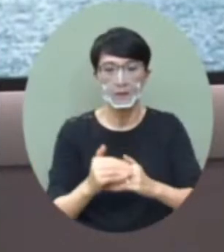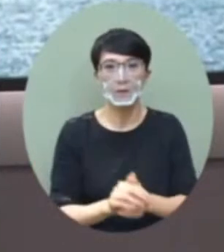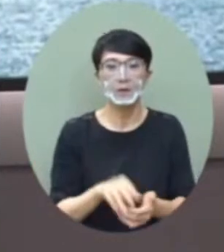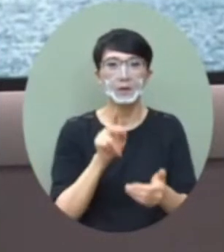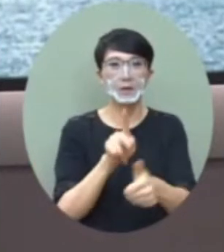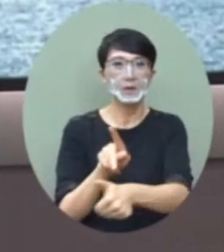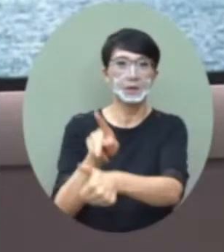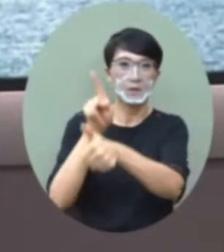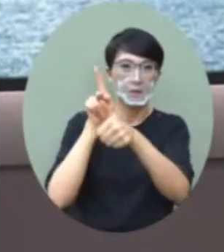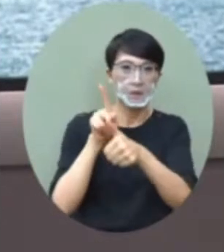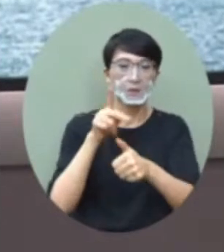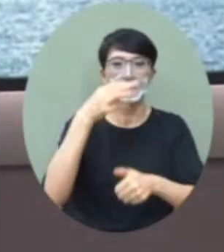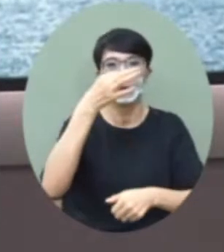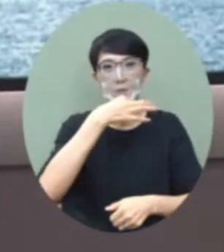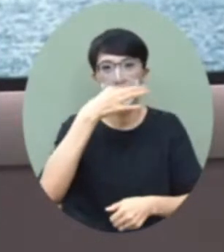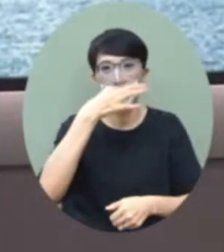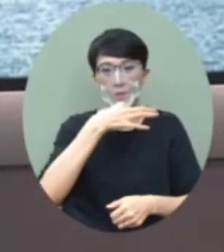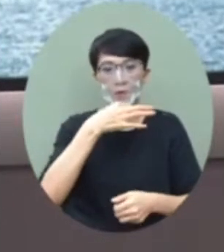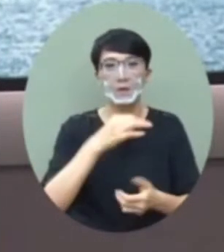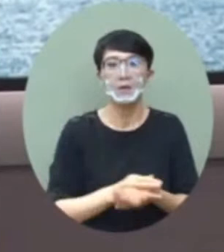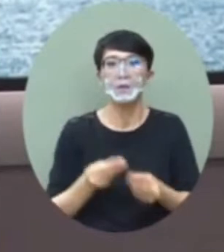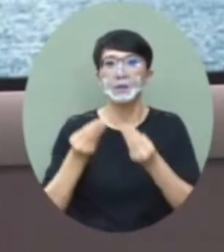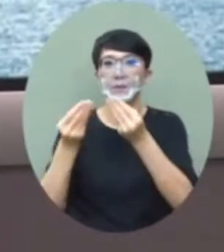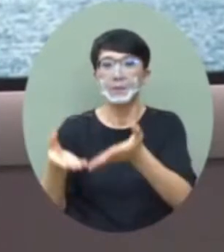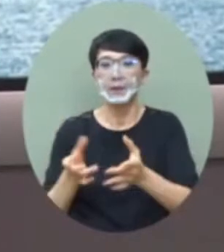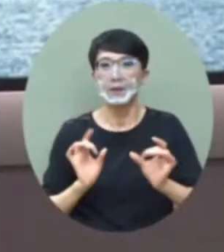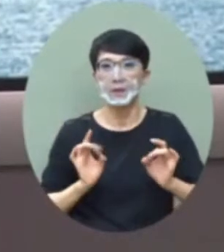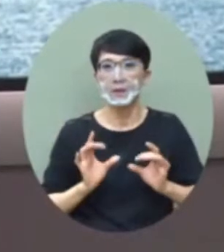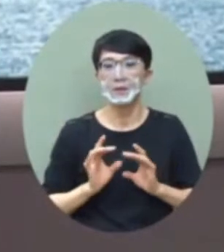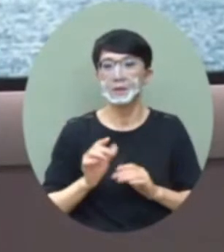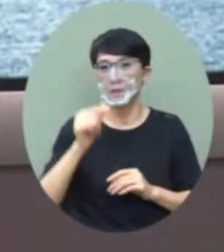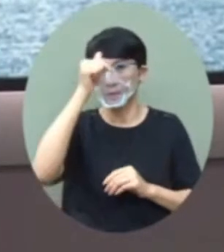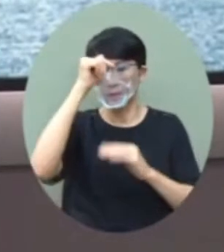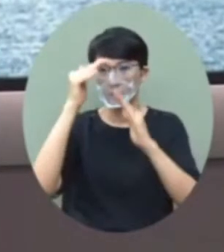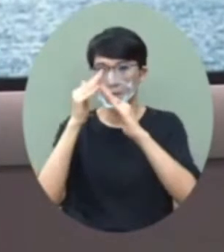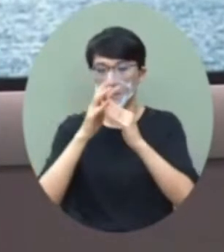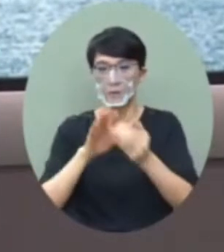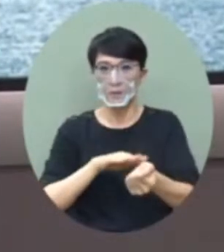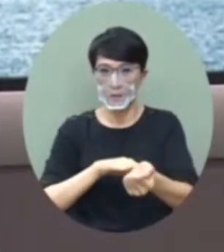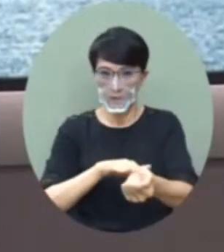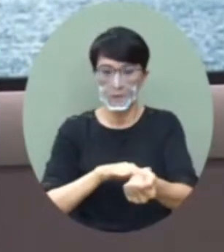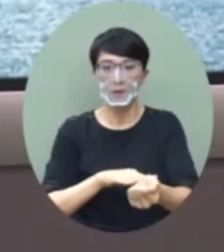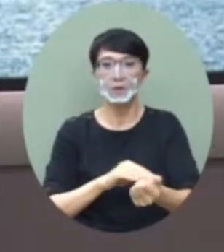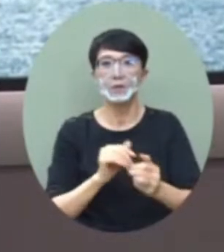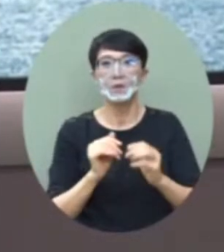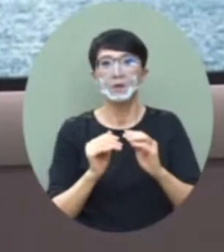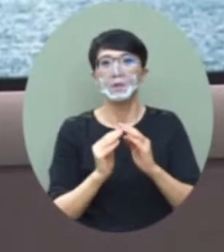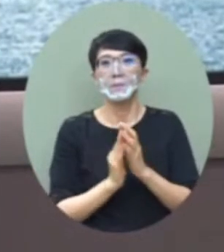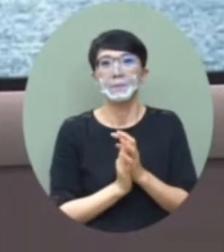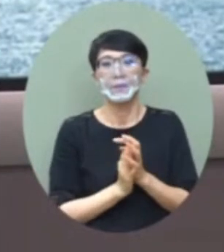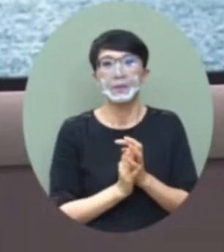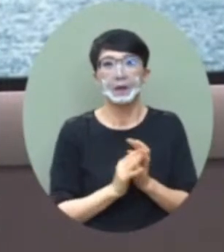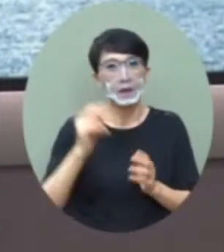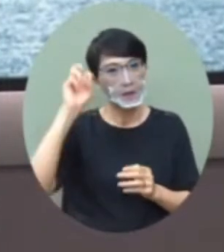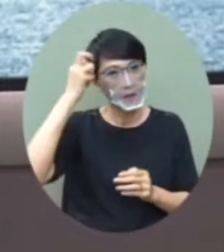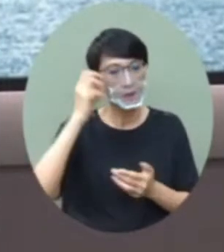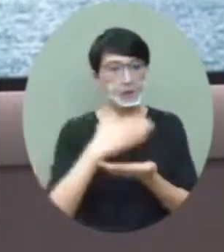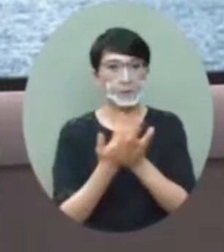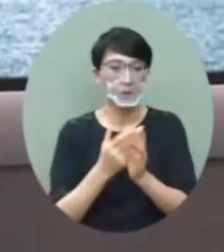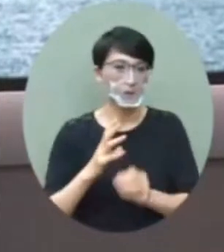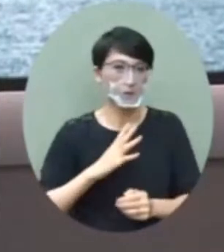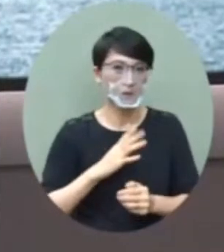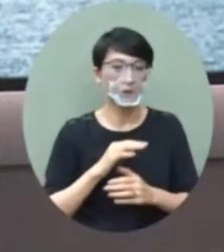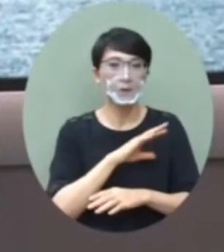such drugs, patients' indications, and also our inventory. We have such